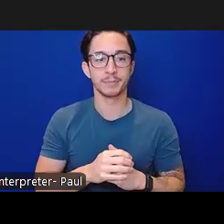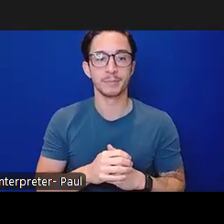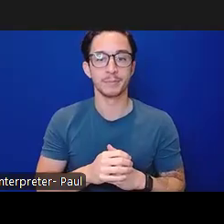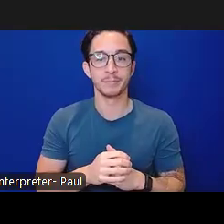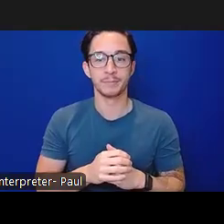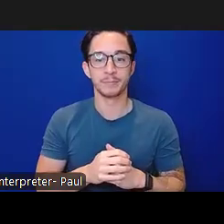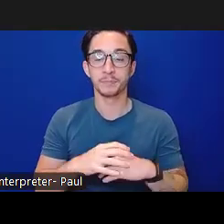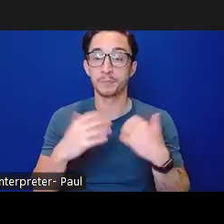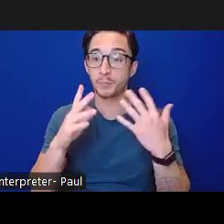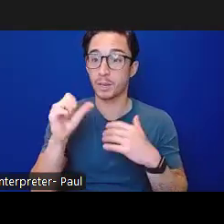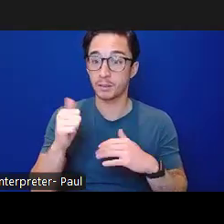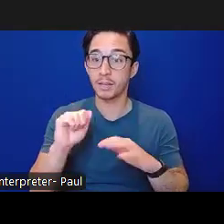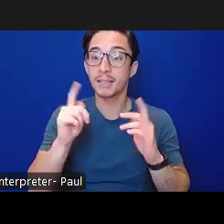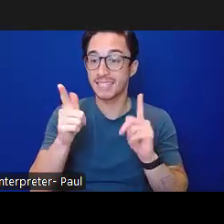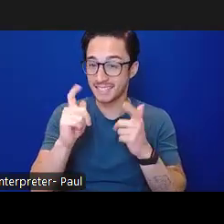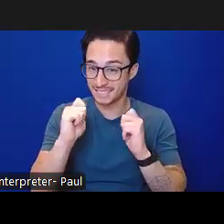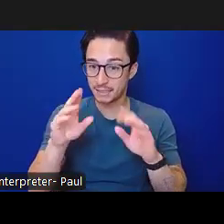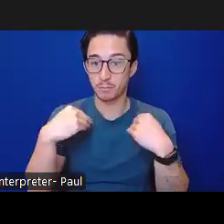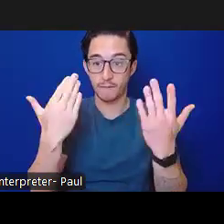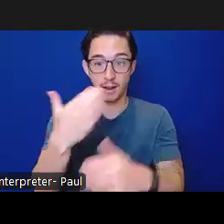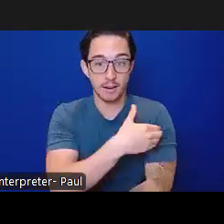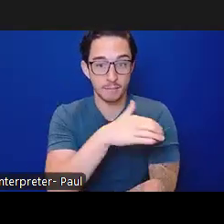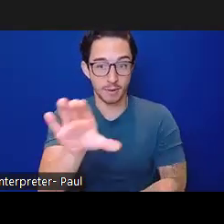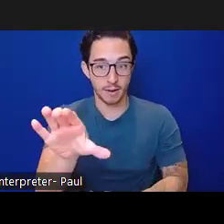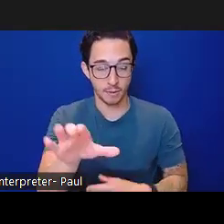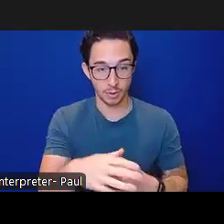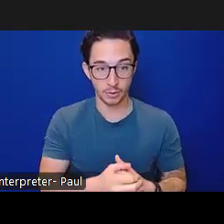What else? Instantly provide empowerment,